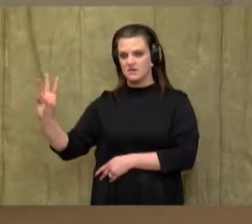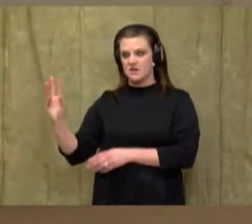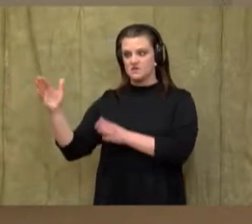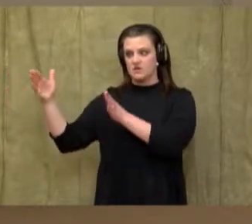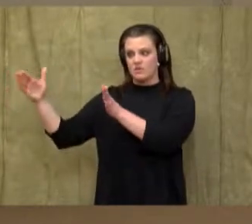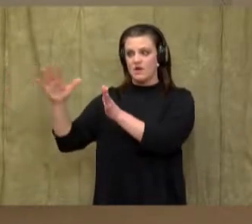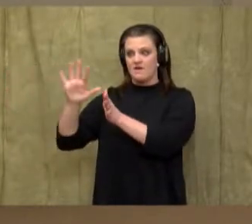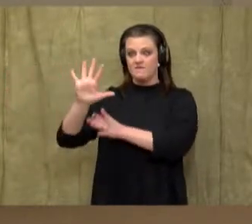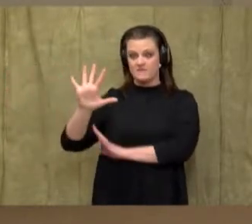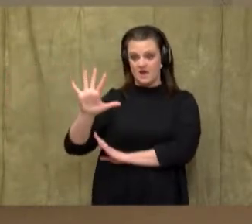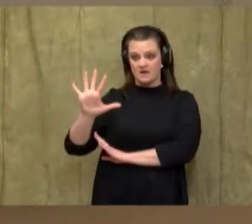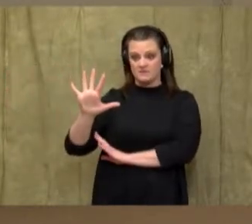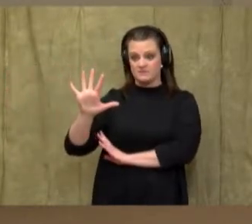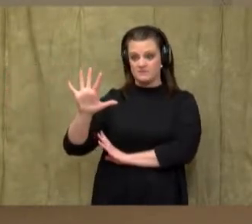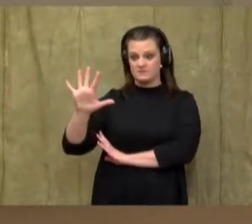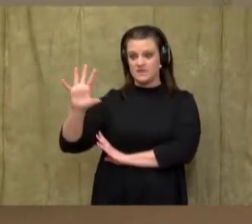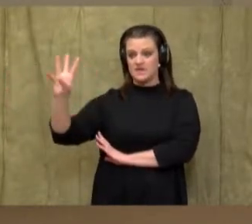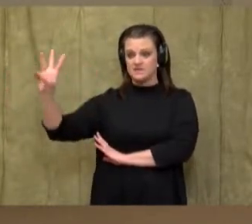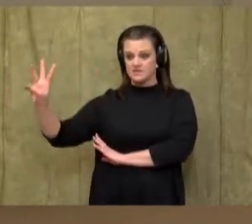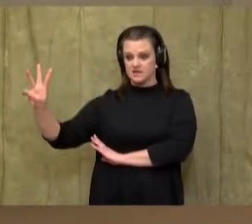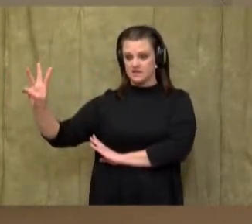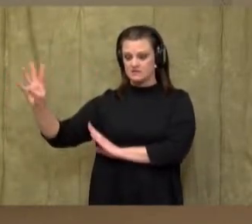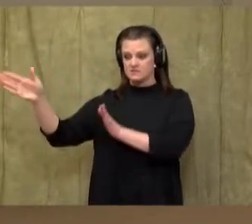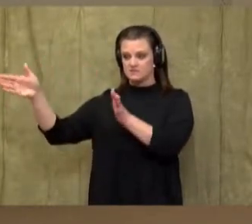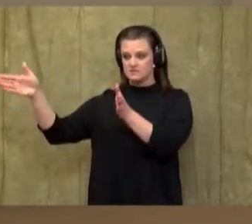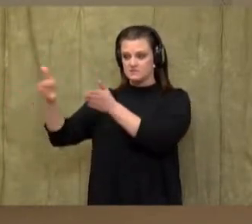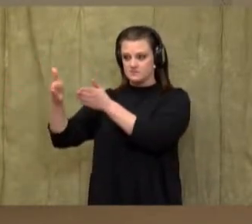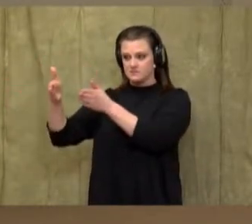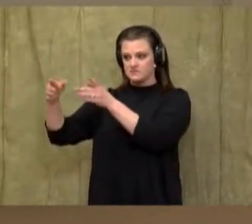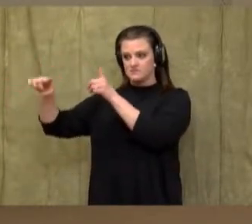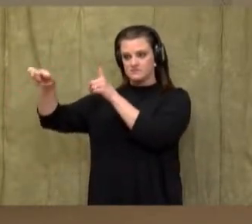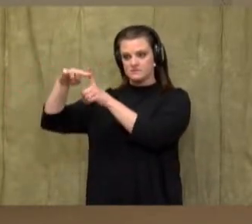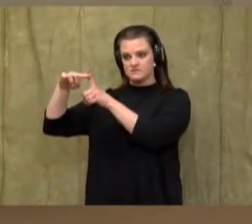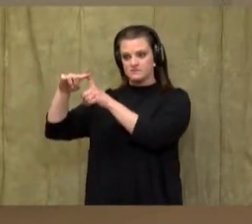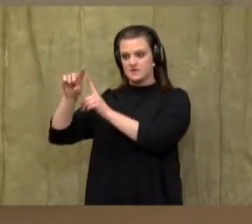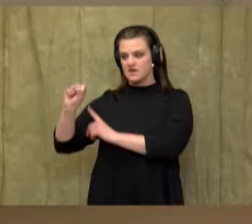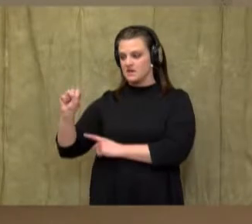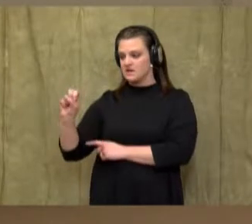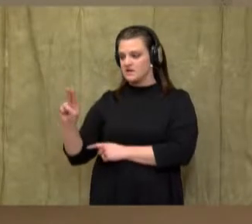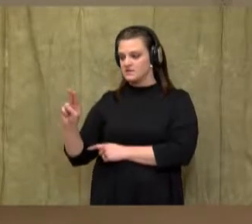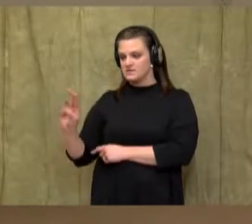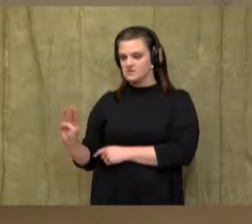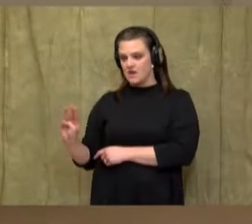5 and 6, the sum of that, before I multiply.